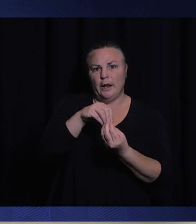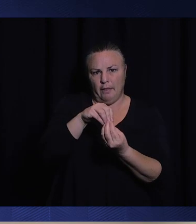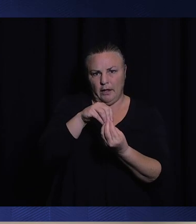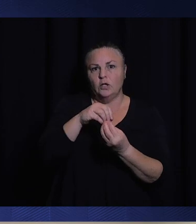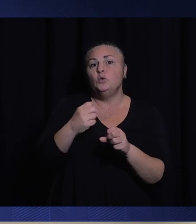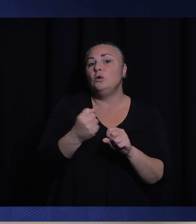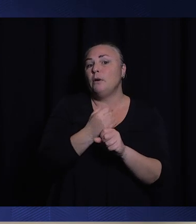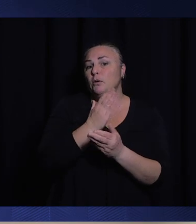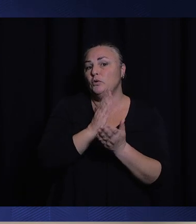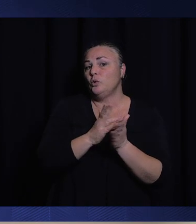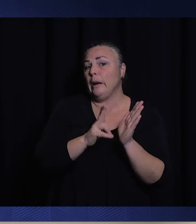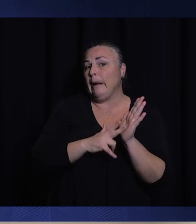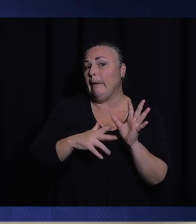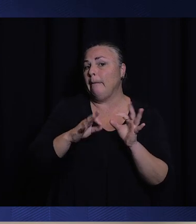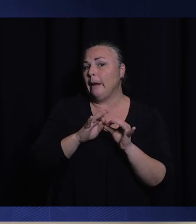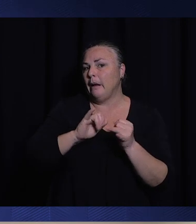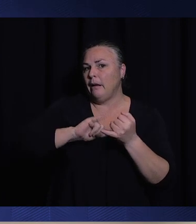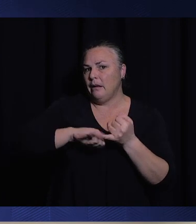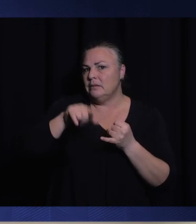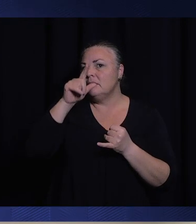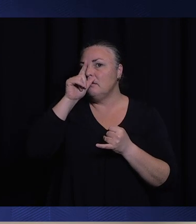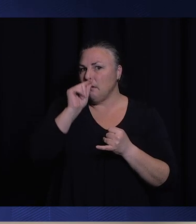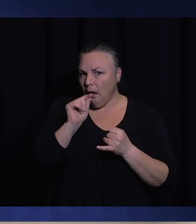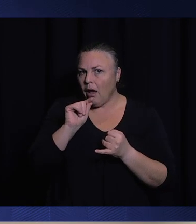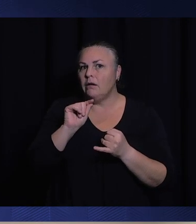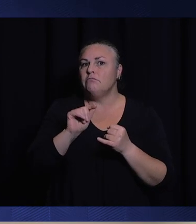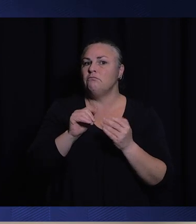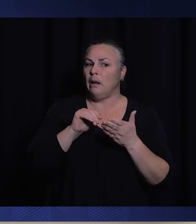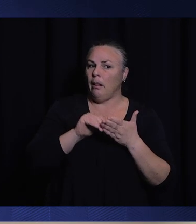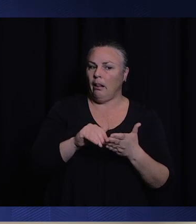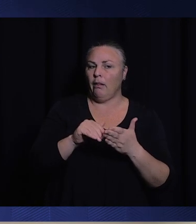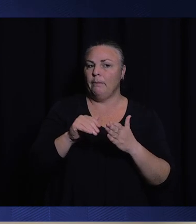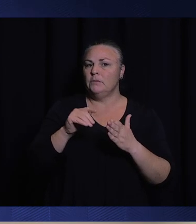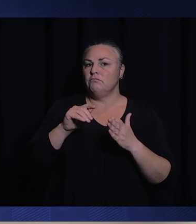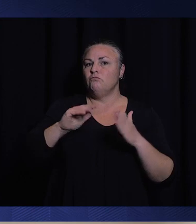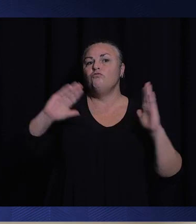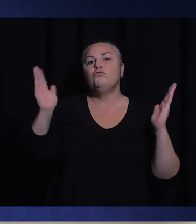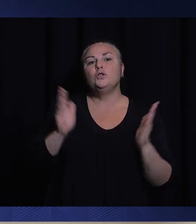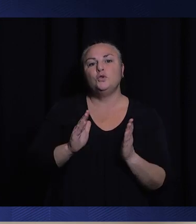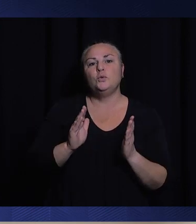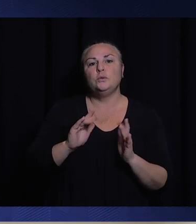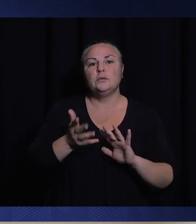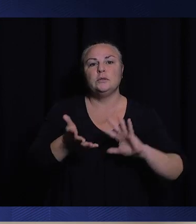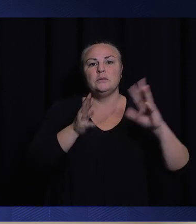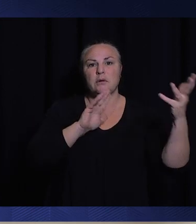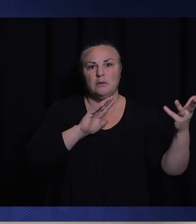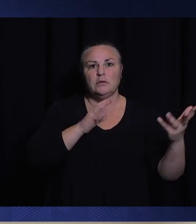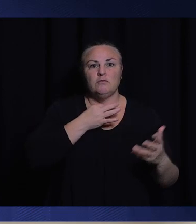its connectivity and its ability to provide safe passage for floodwater.